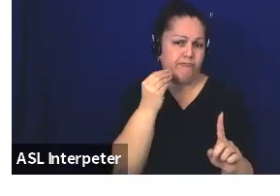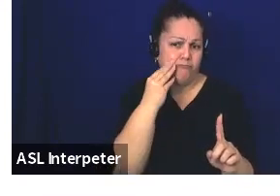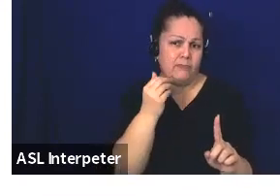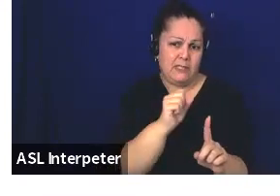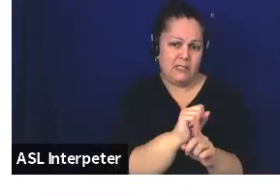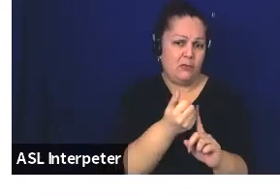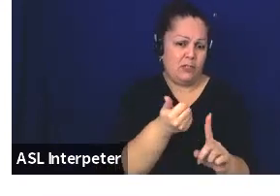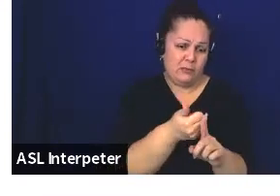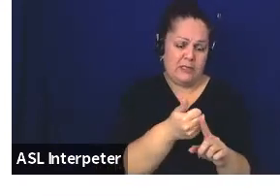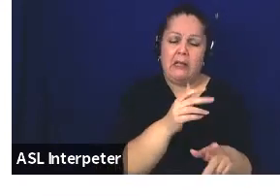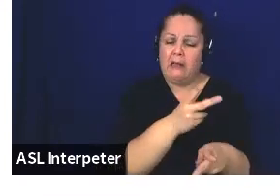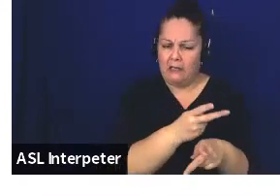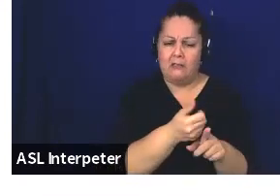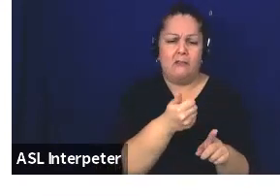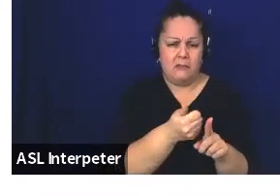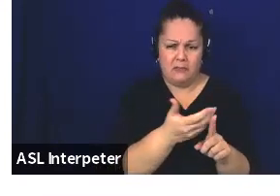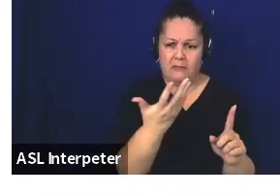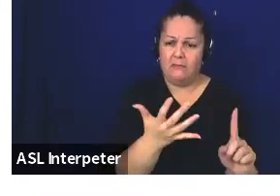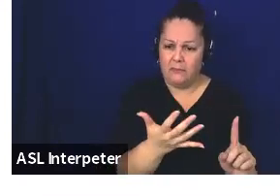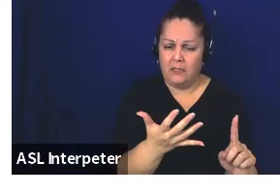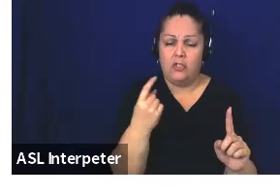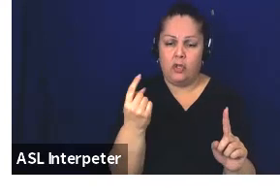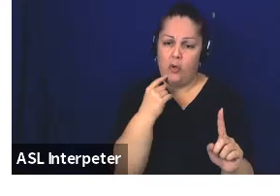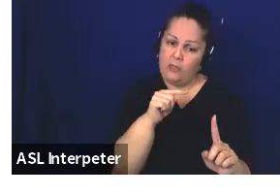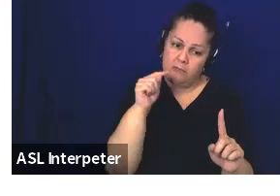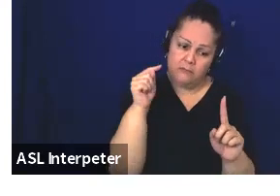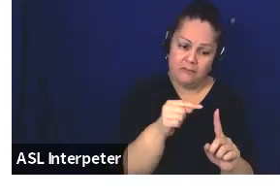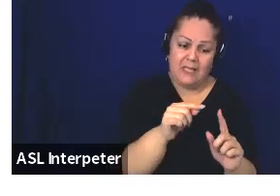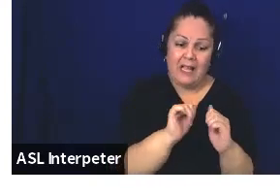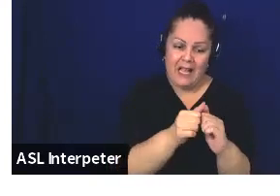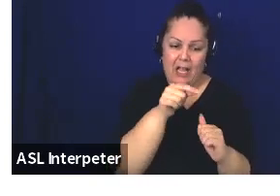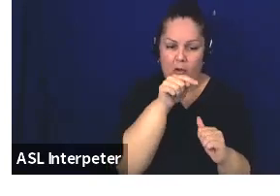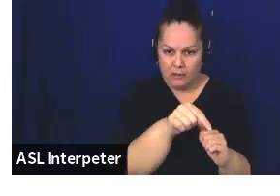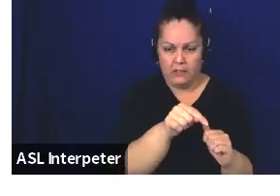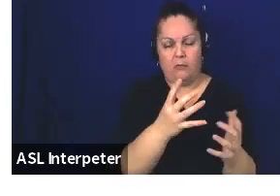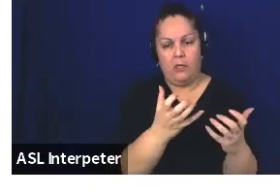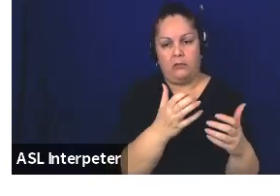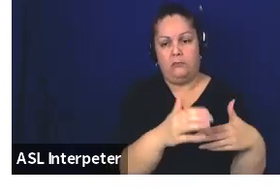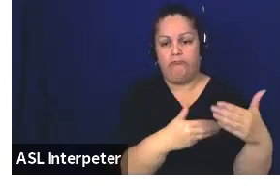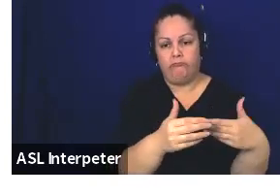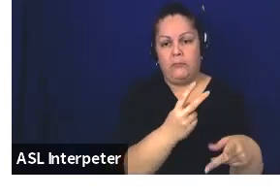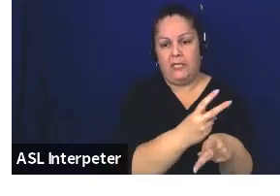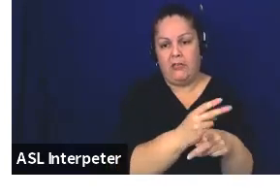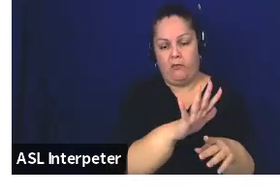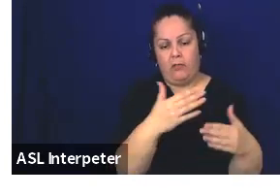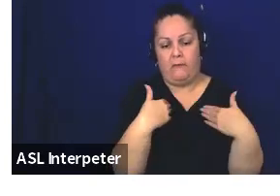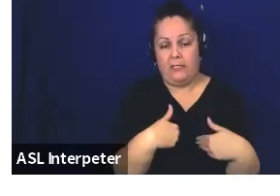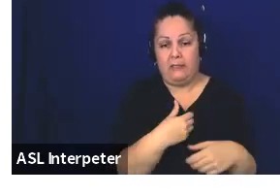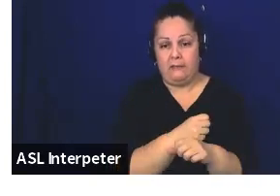and have taken care of themselves. So always defer back to how they would like to go about caring for their physical